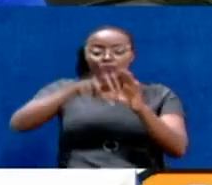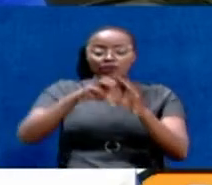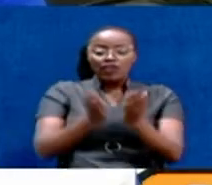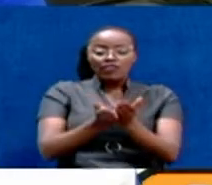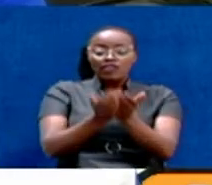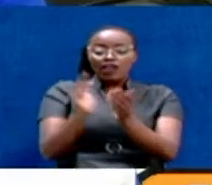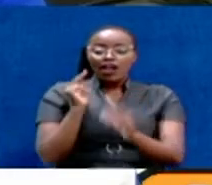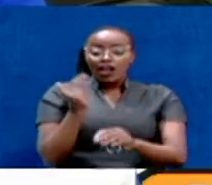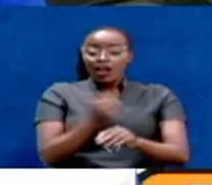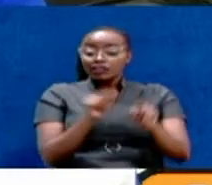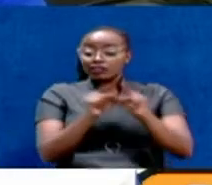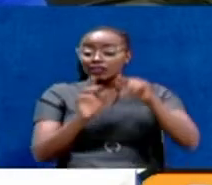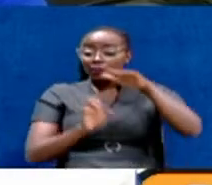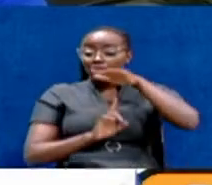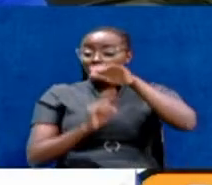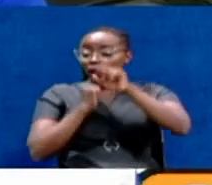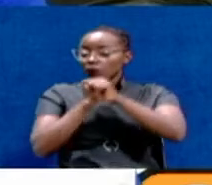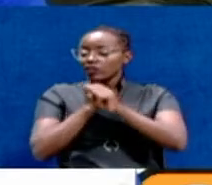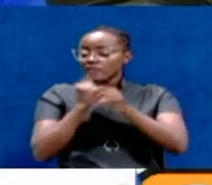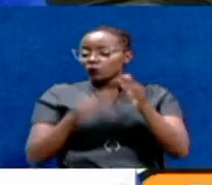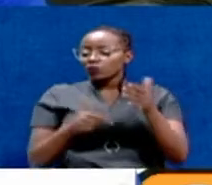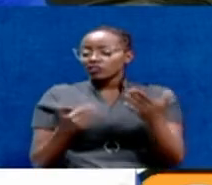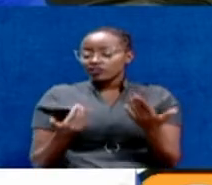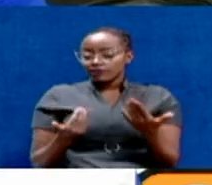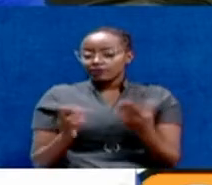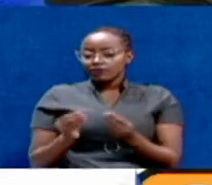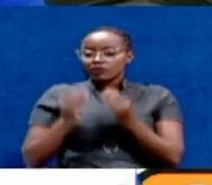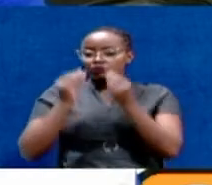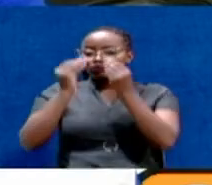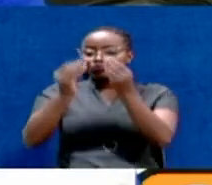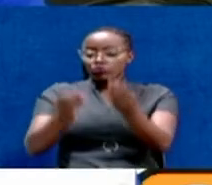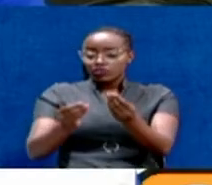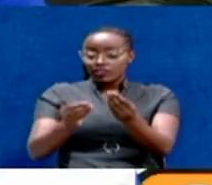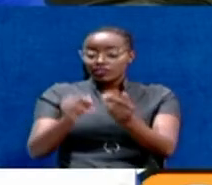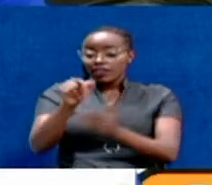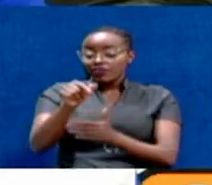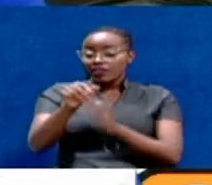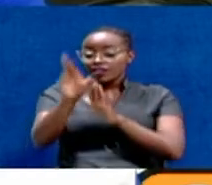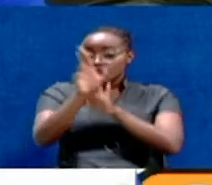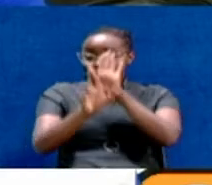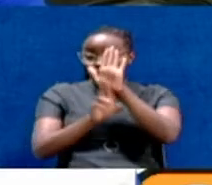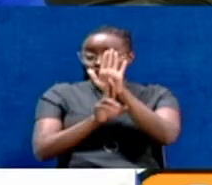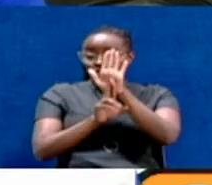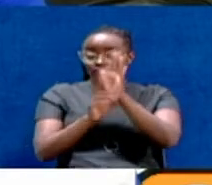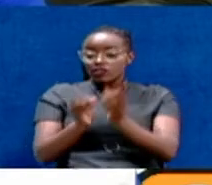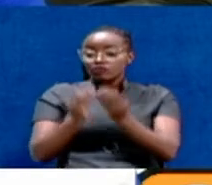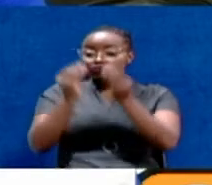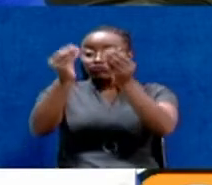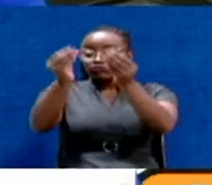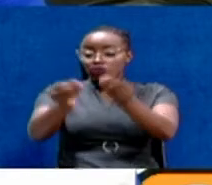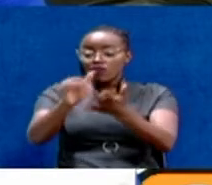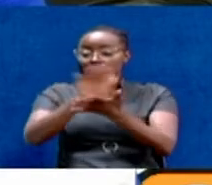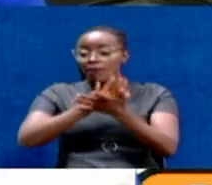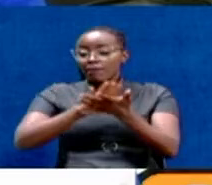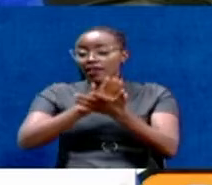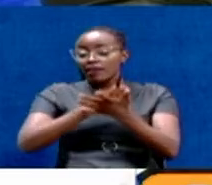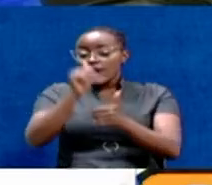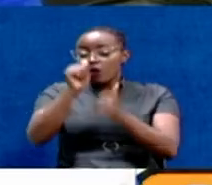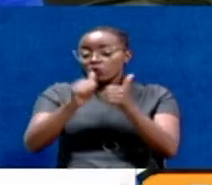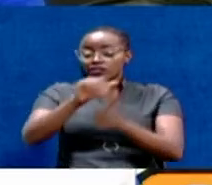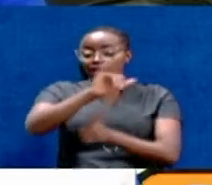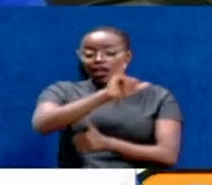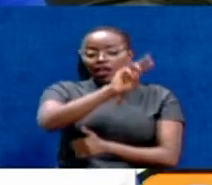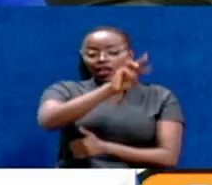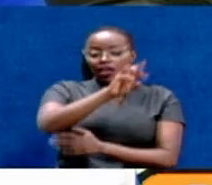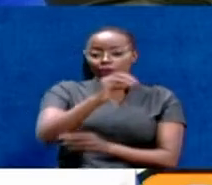the ministry is present those protocols, present the minimum that IMO